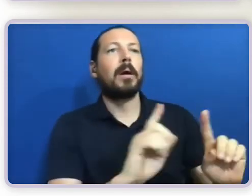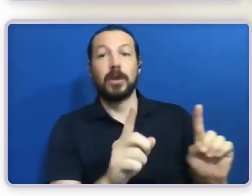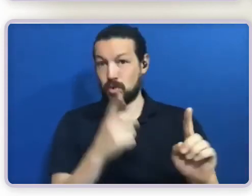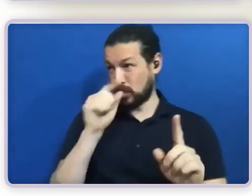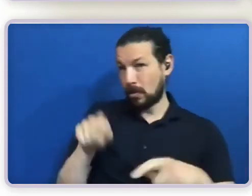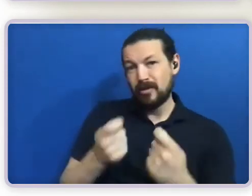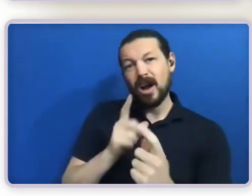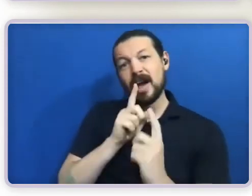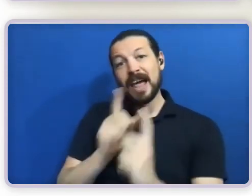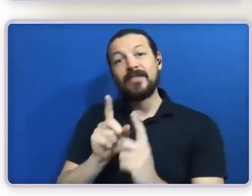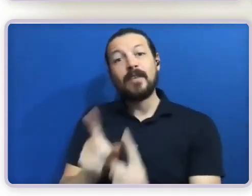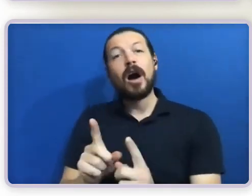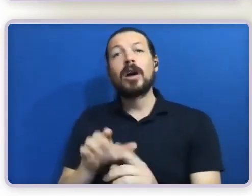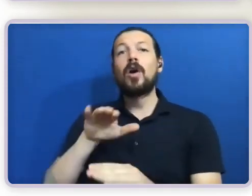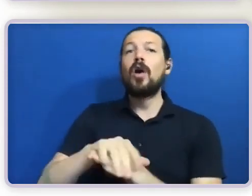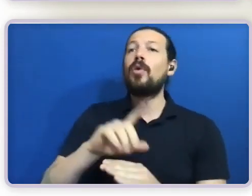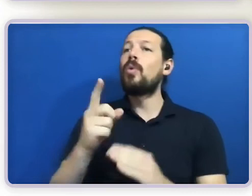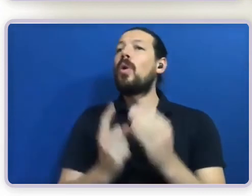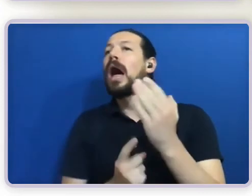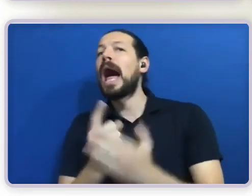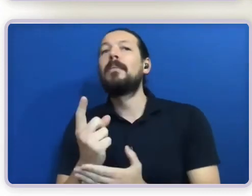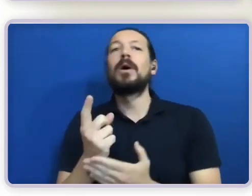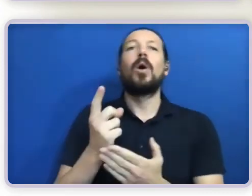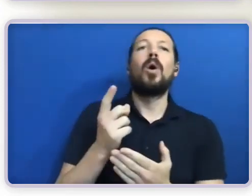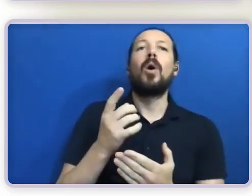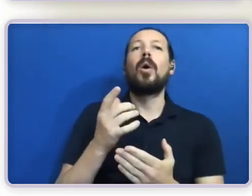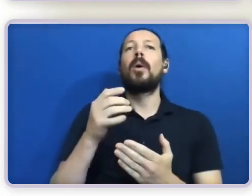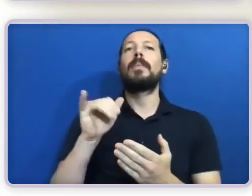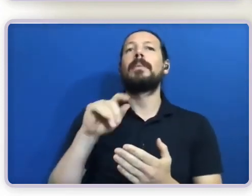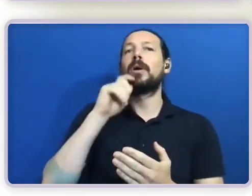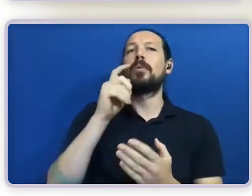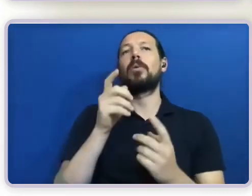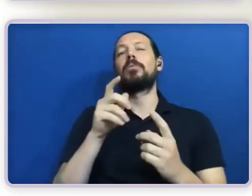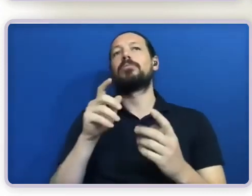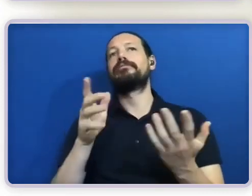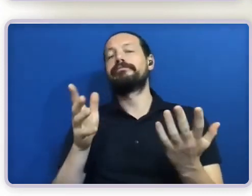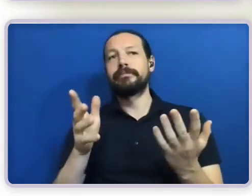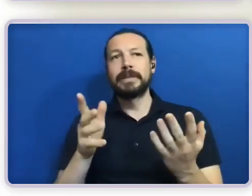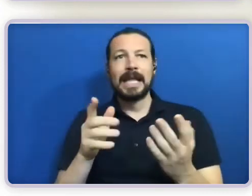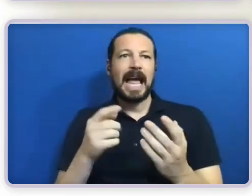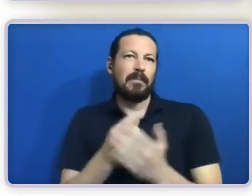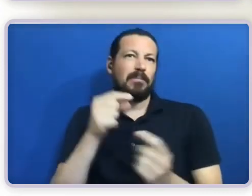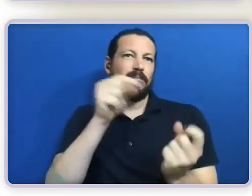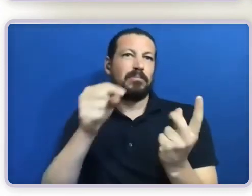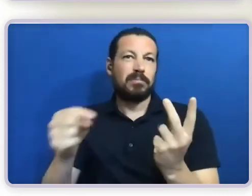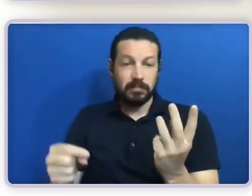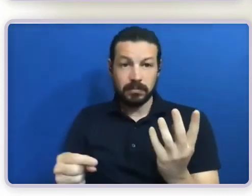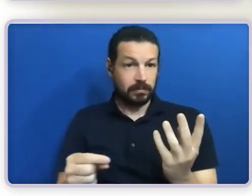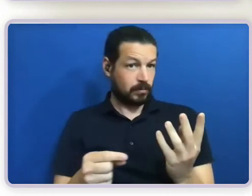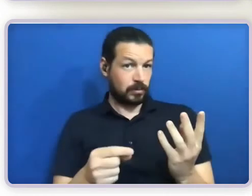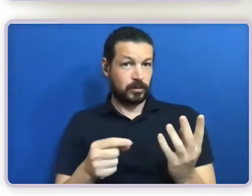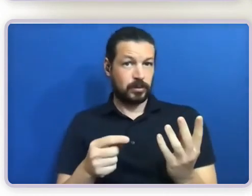what potential repercussions they need to watch out for? Is that an option? So people can ask for advice